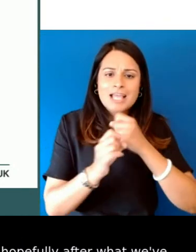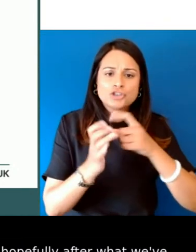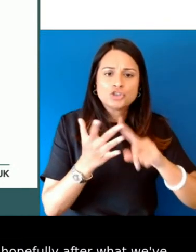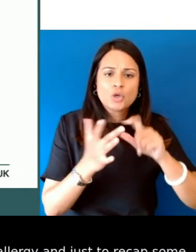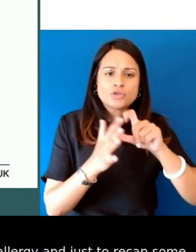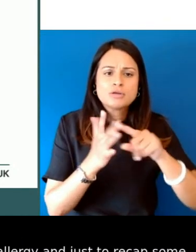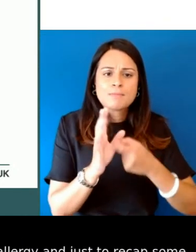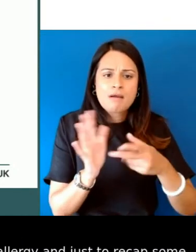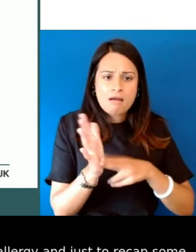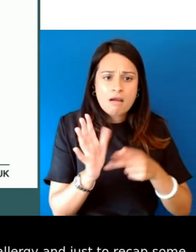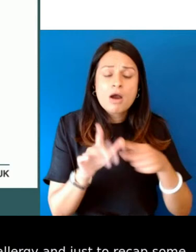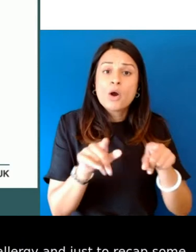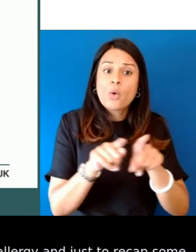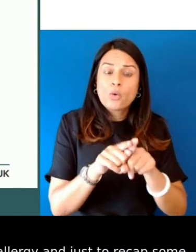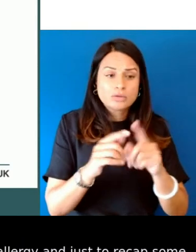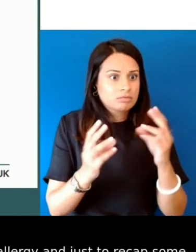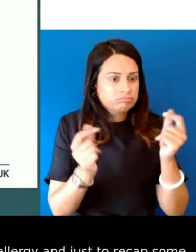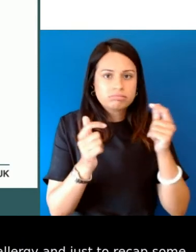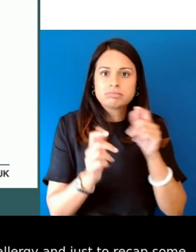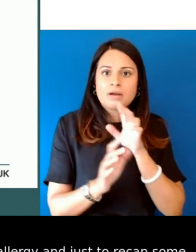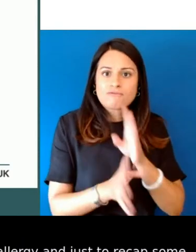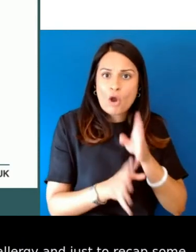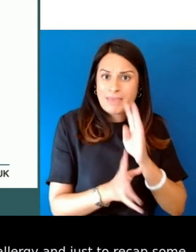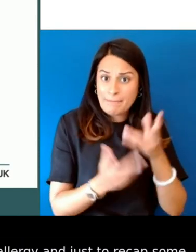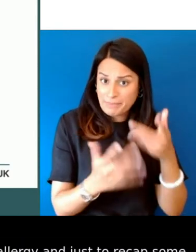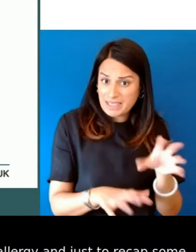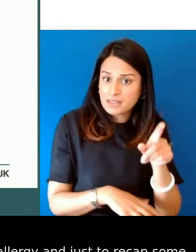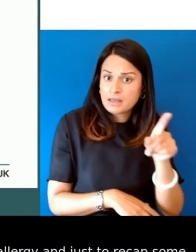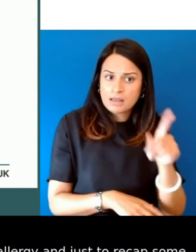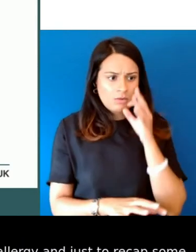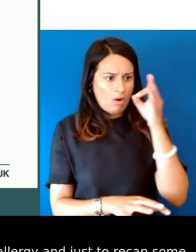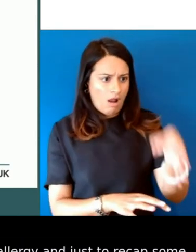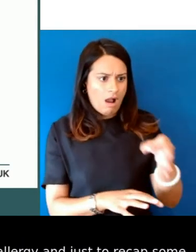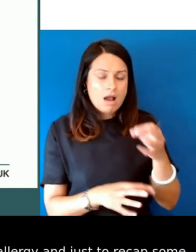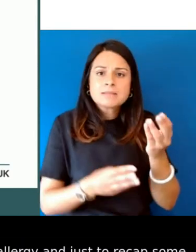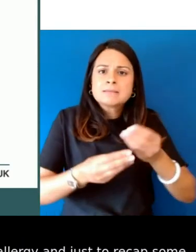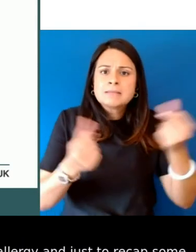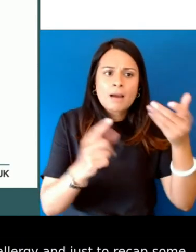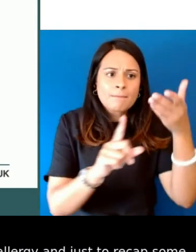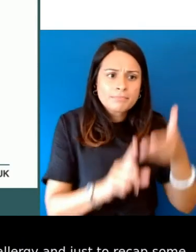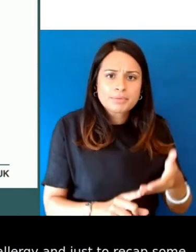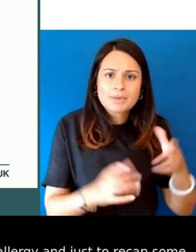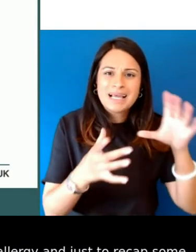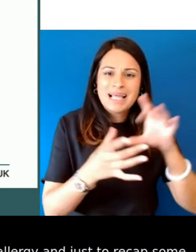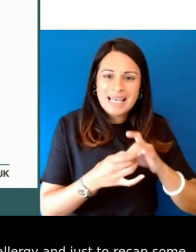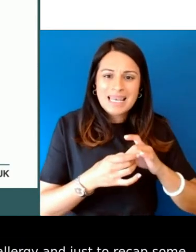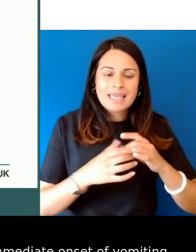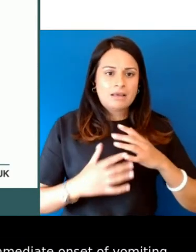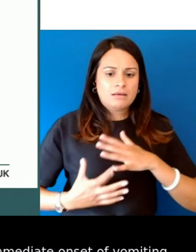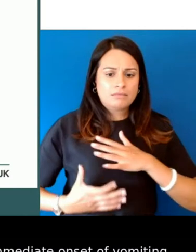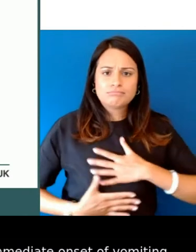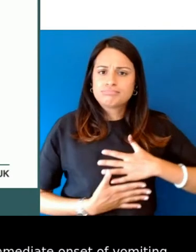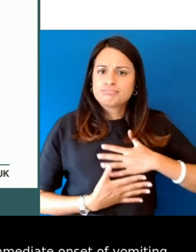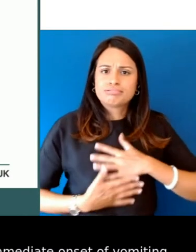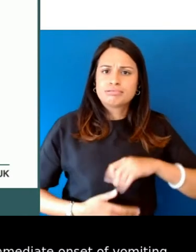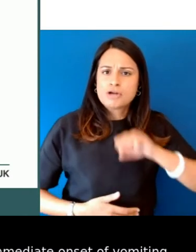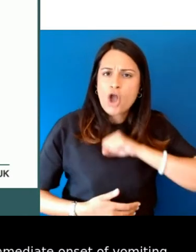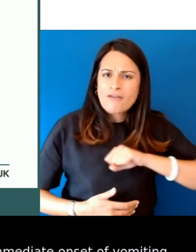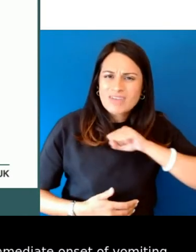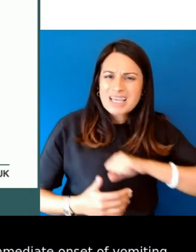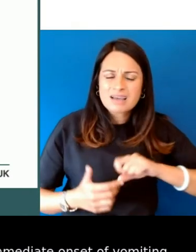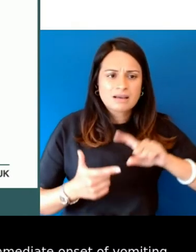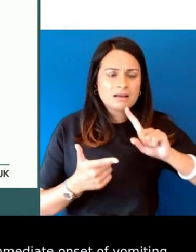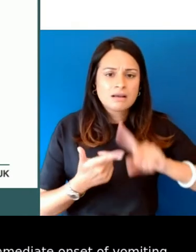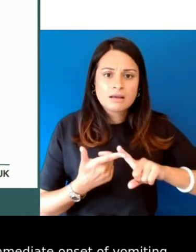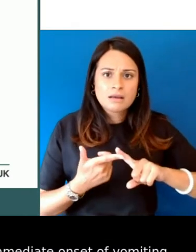had immediate onset of vomiting and actually when we asked he had some signs of lower respiratory system involvement with the coughing um and the